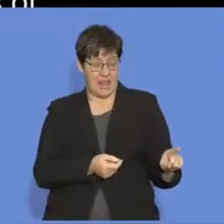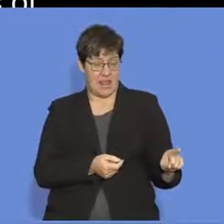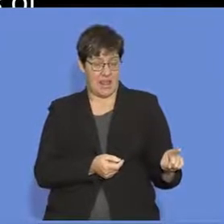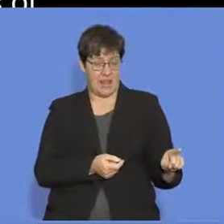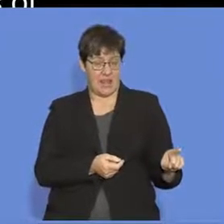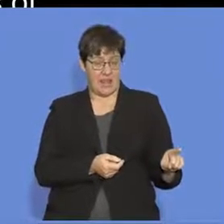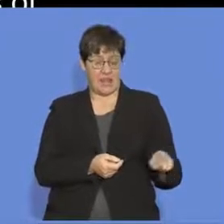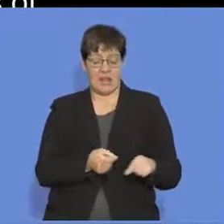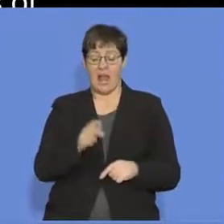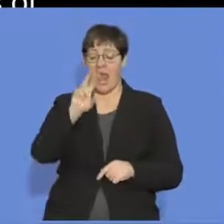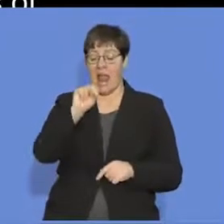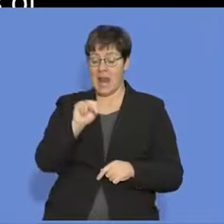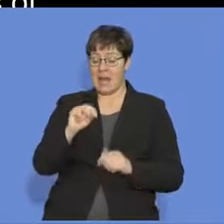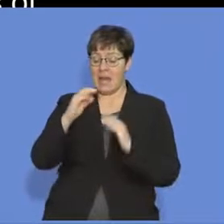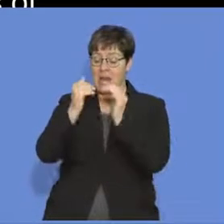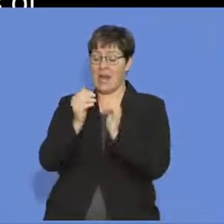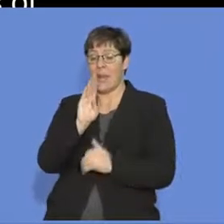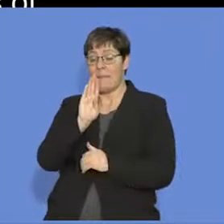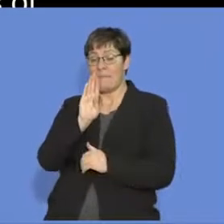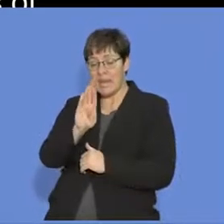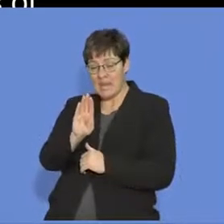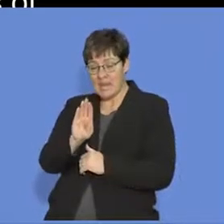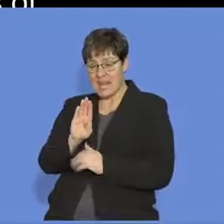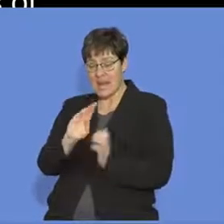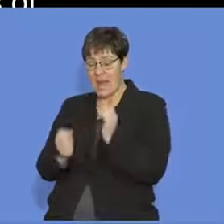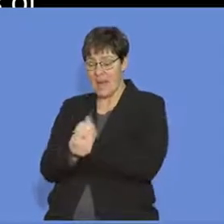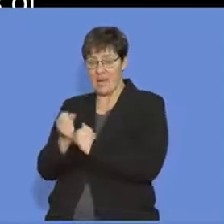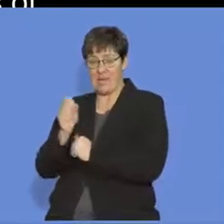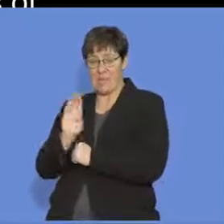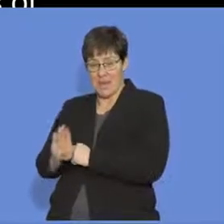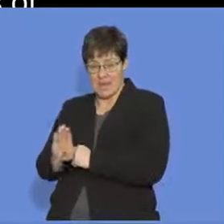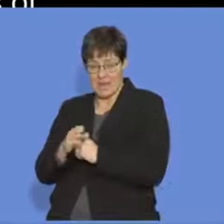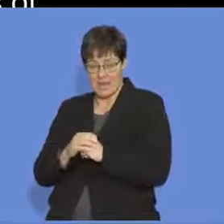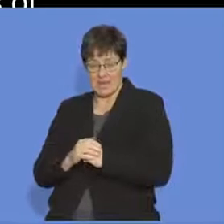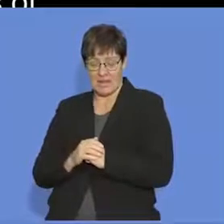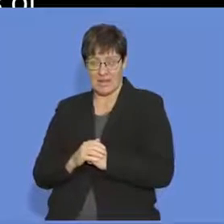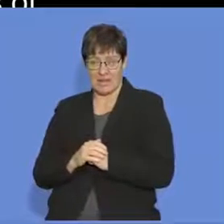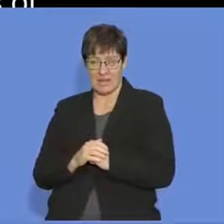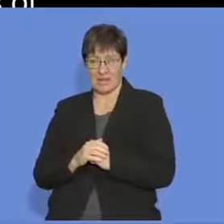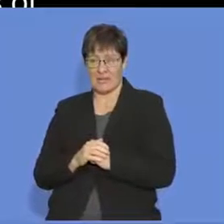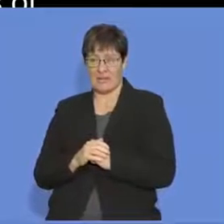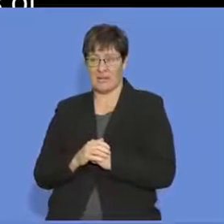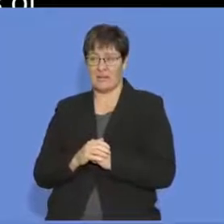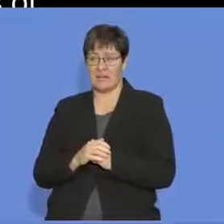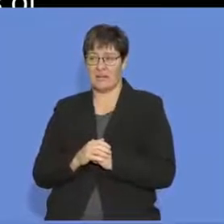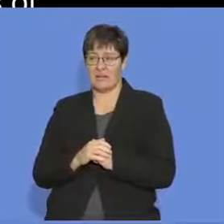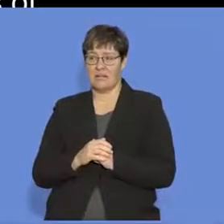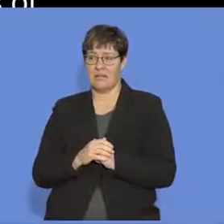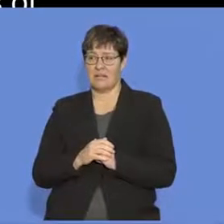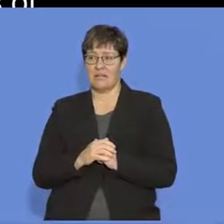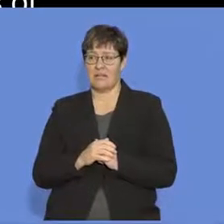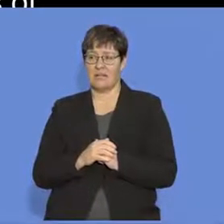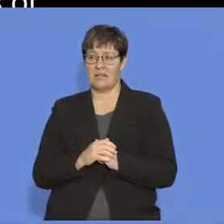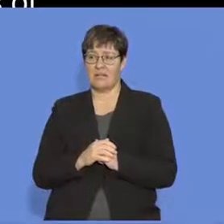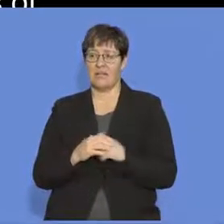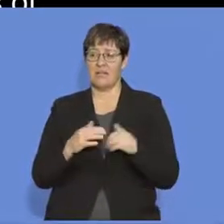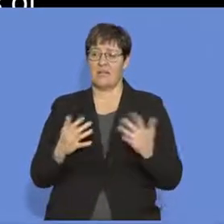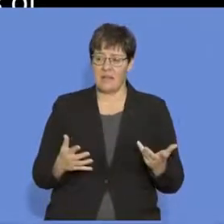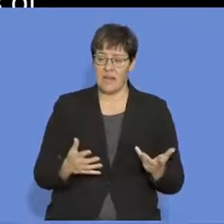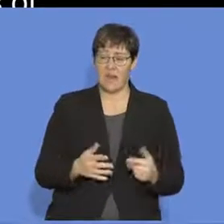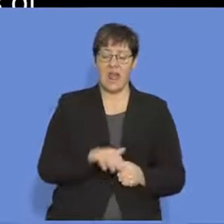and NB outcomes in event B, then there are N times